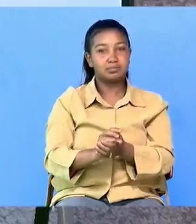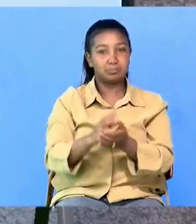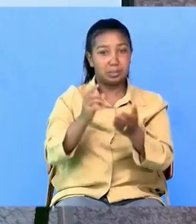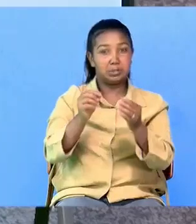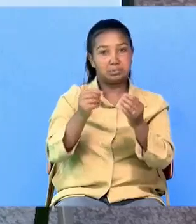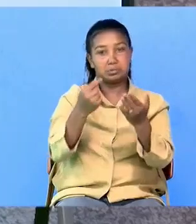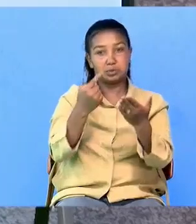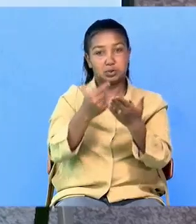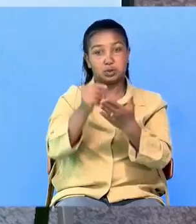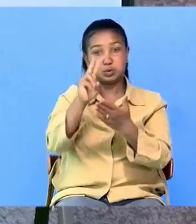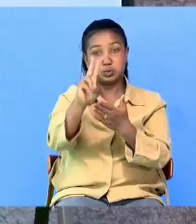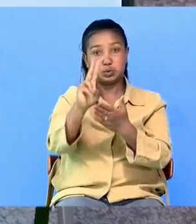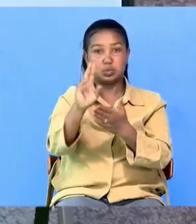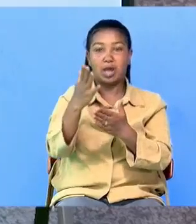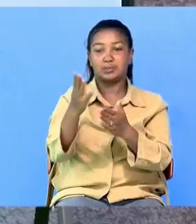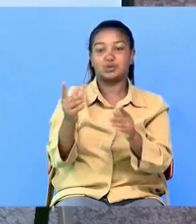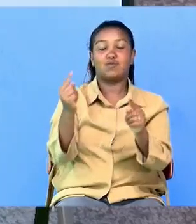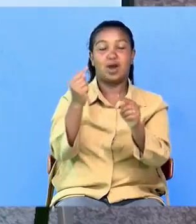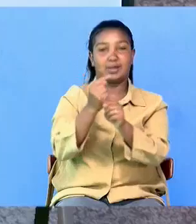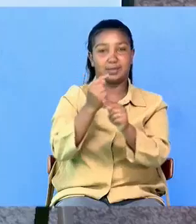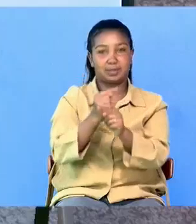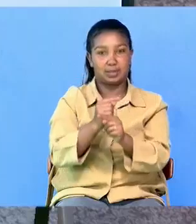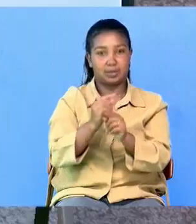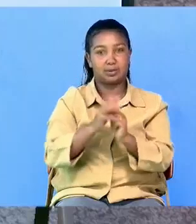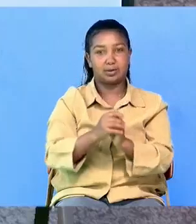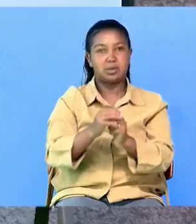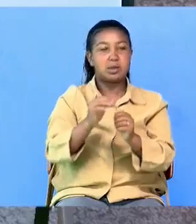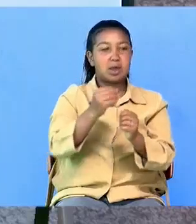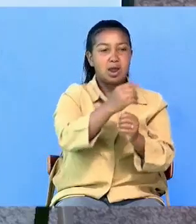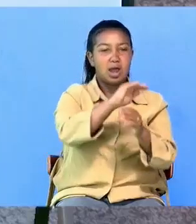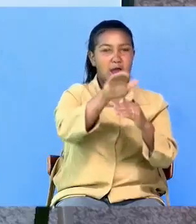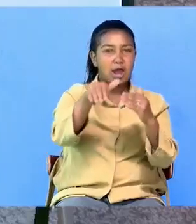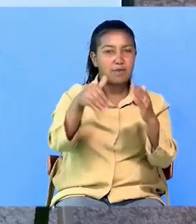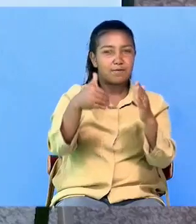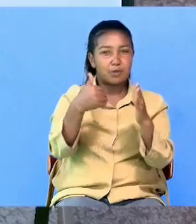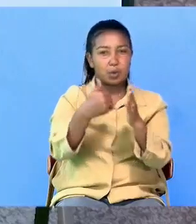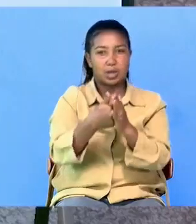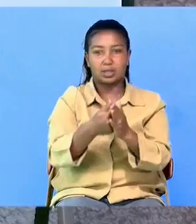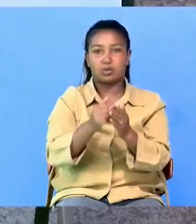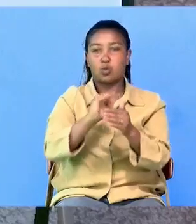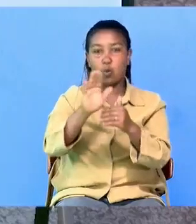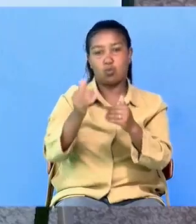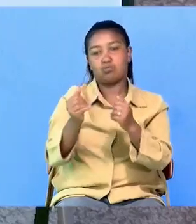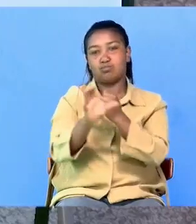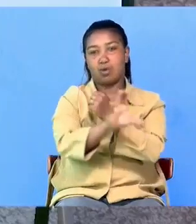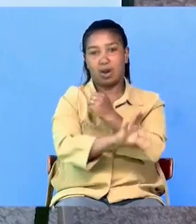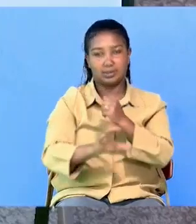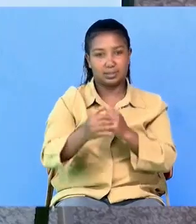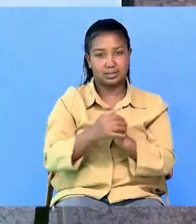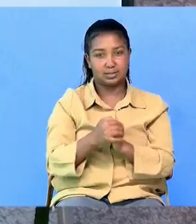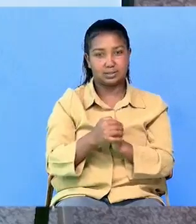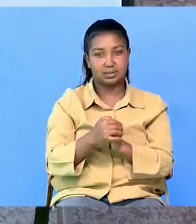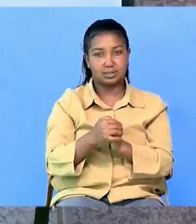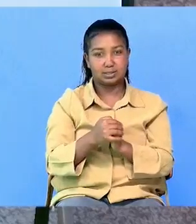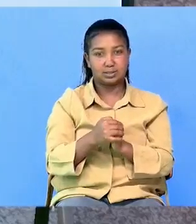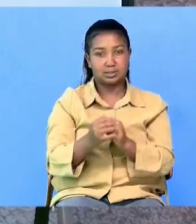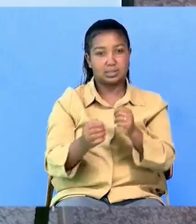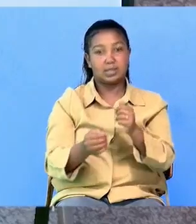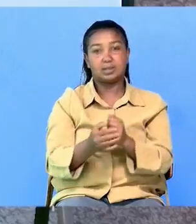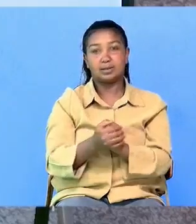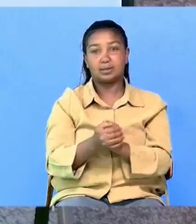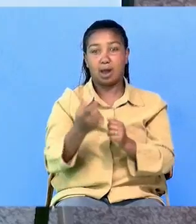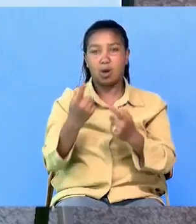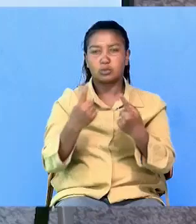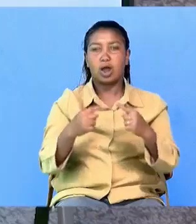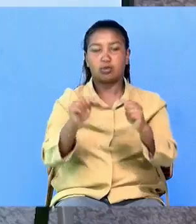these two kinds of activities that's going on everywhere in every part of the country. And besides that, I